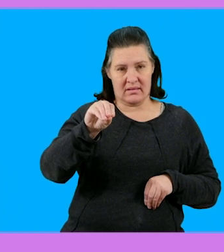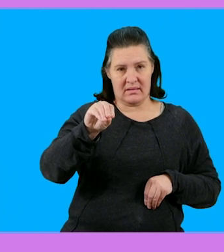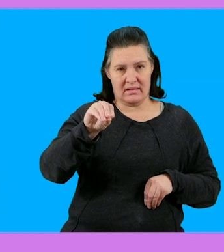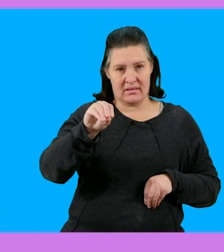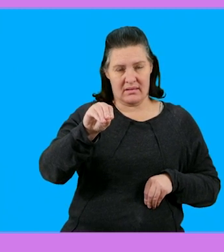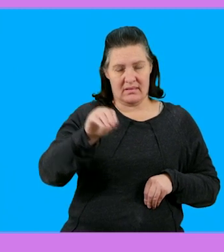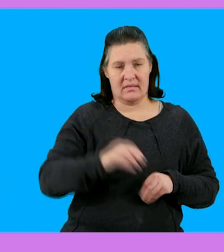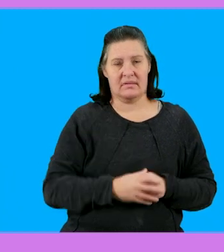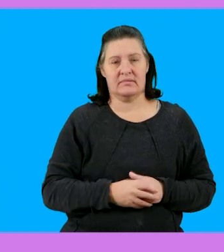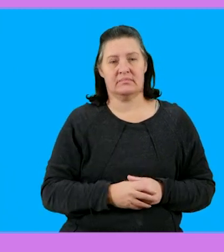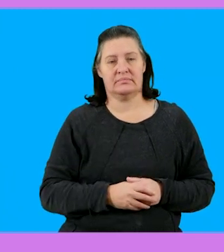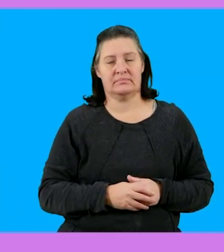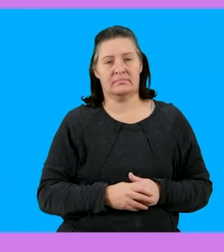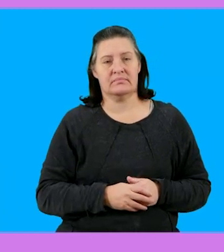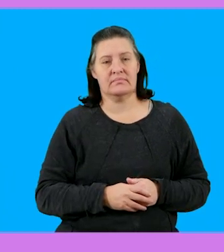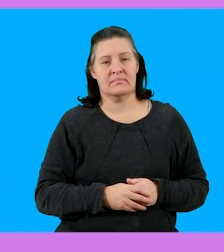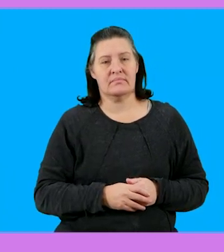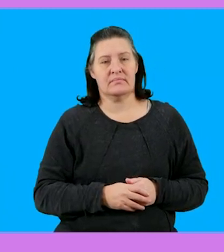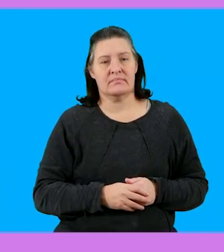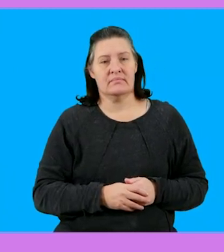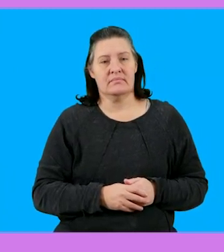right, of the previous month,